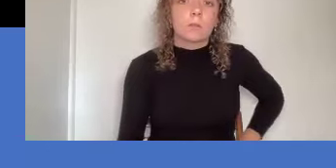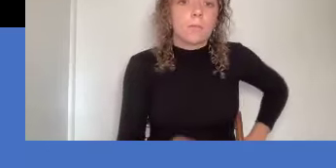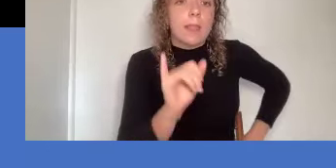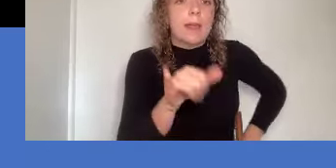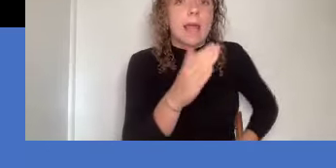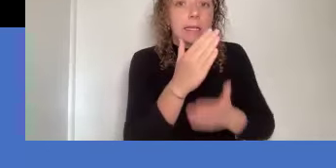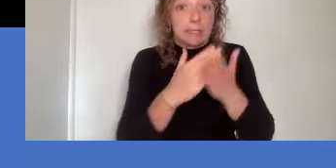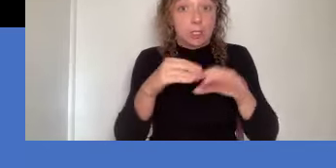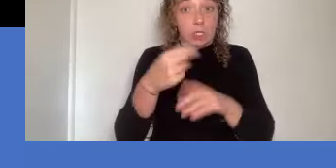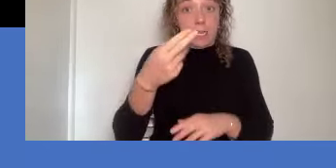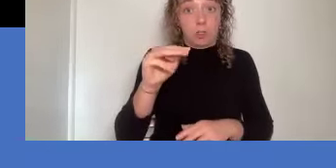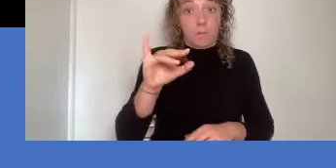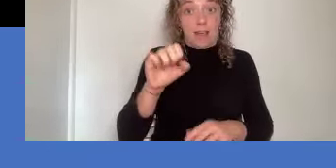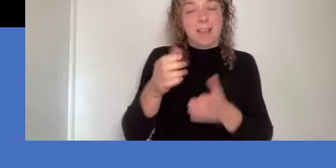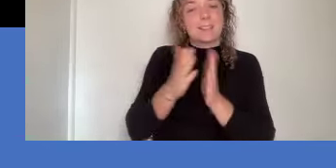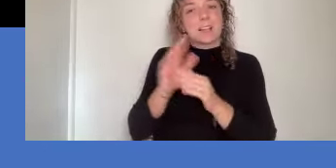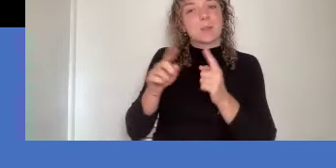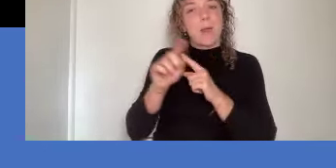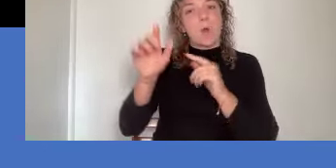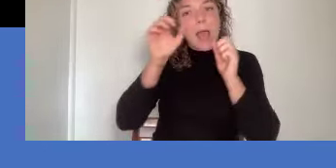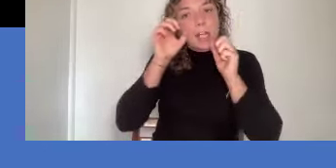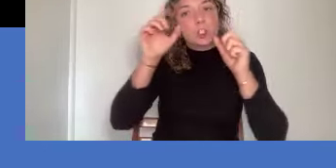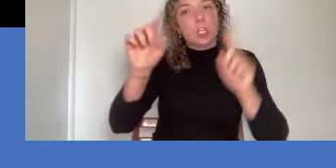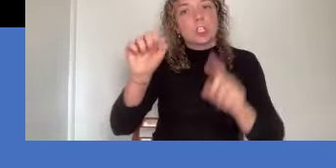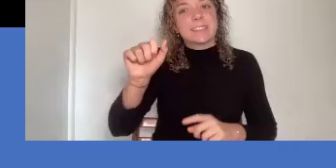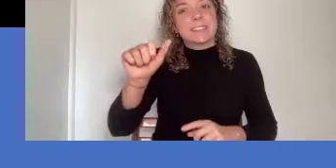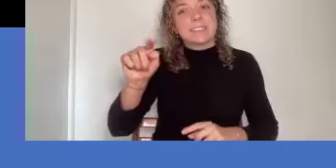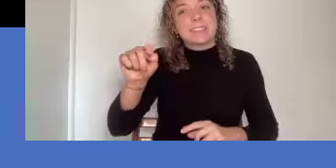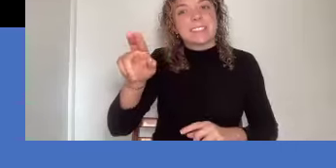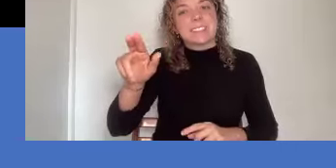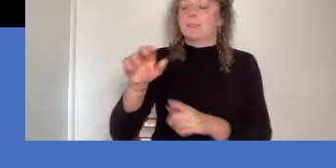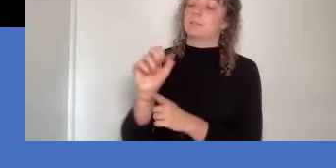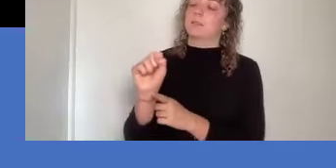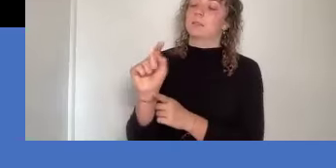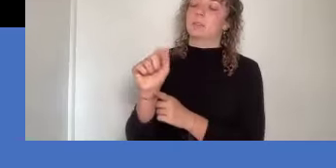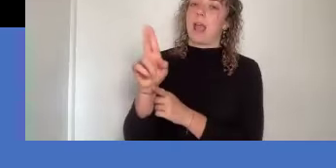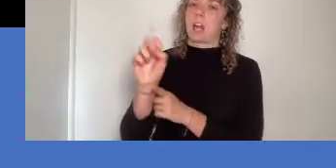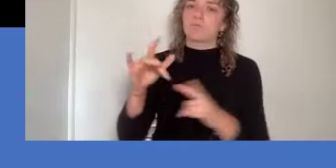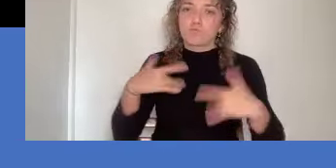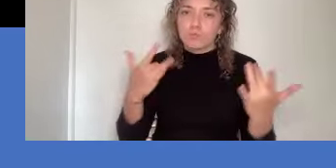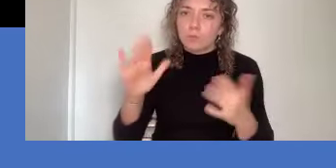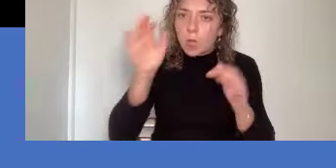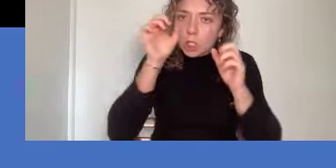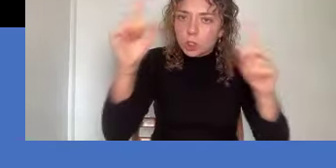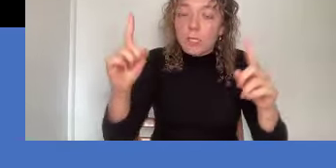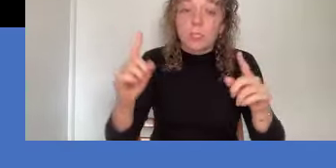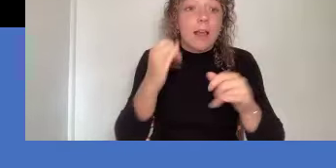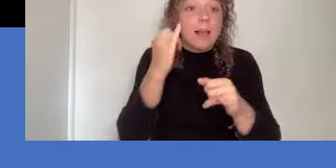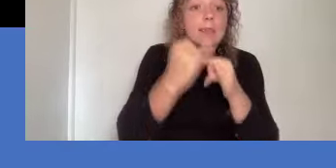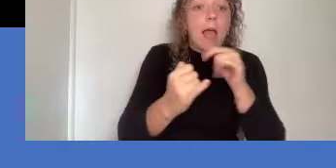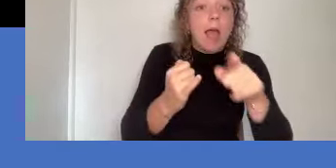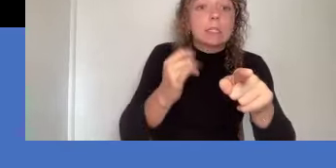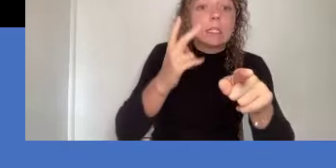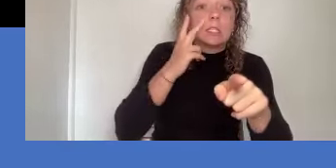in HMIS asks about education status. And the last question on there, if you can see, says,